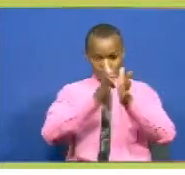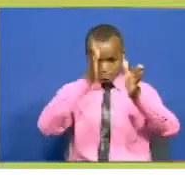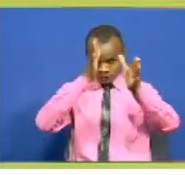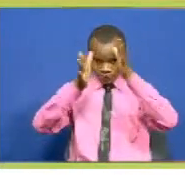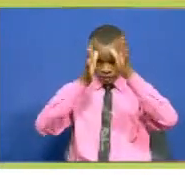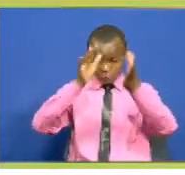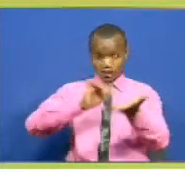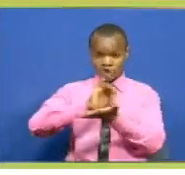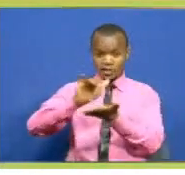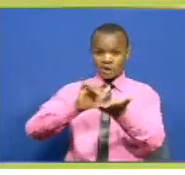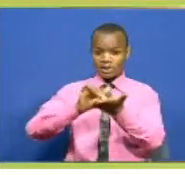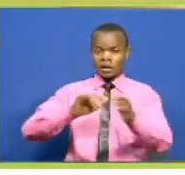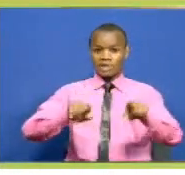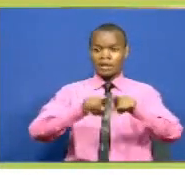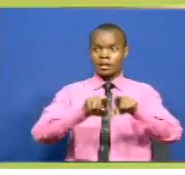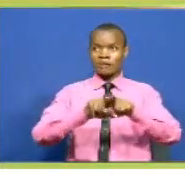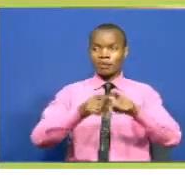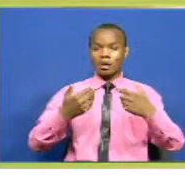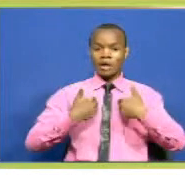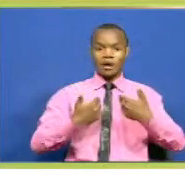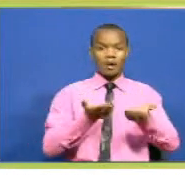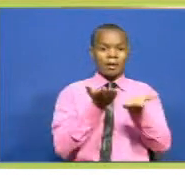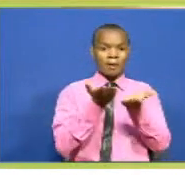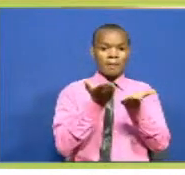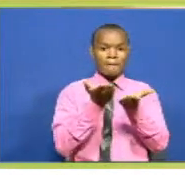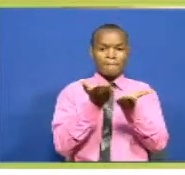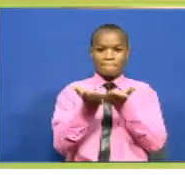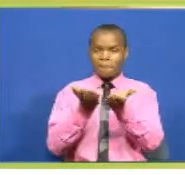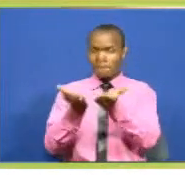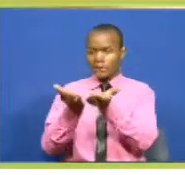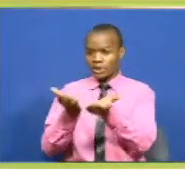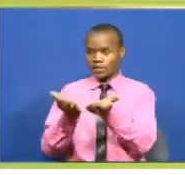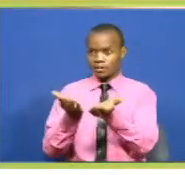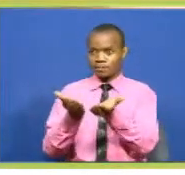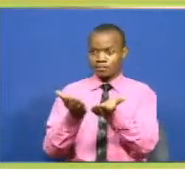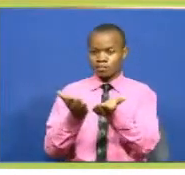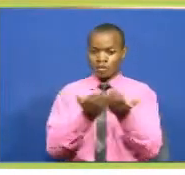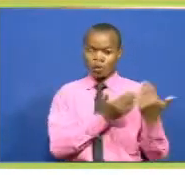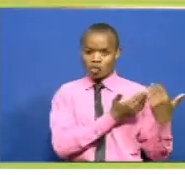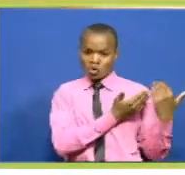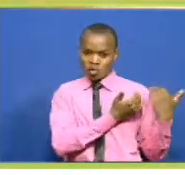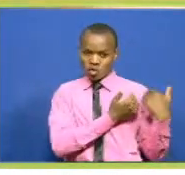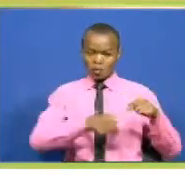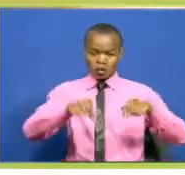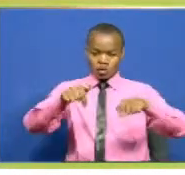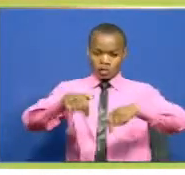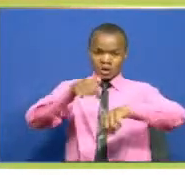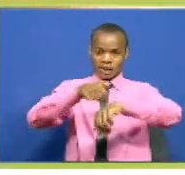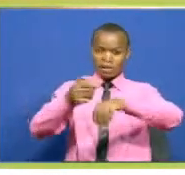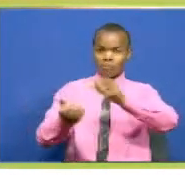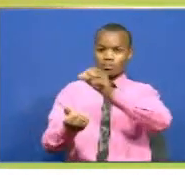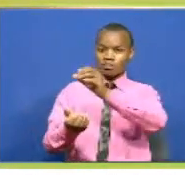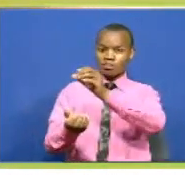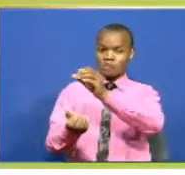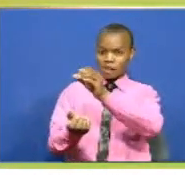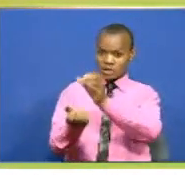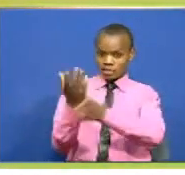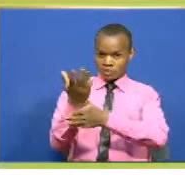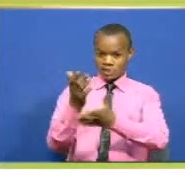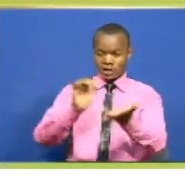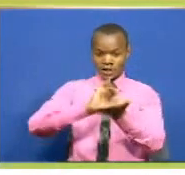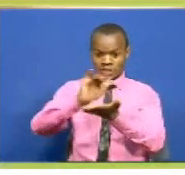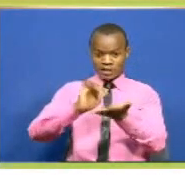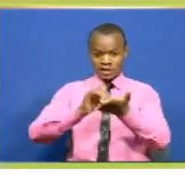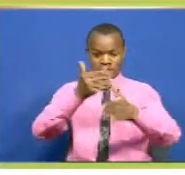holding more commercial forum like this. I hope today's opening ceremony of the center and